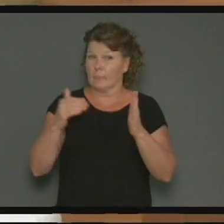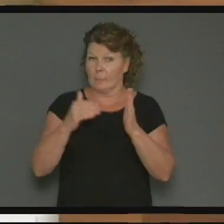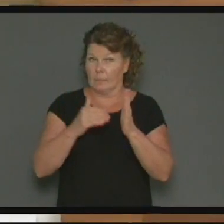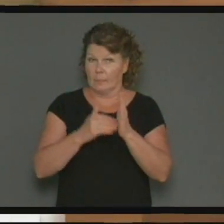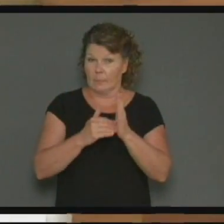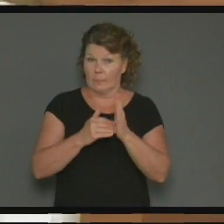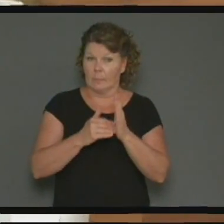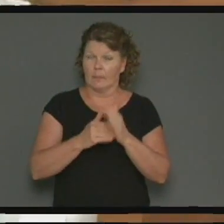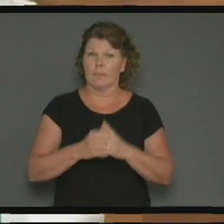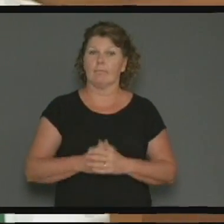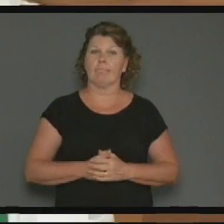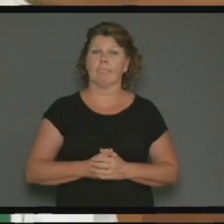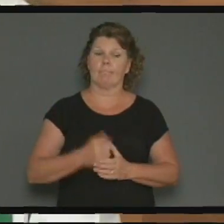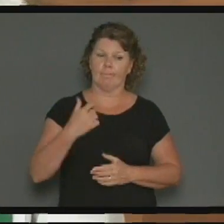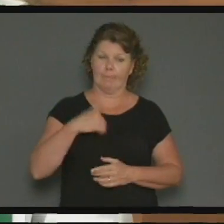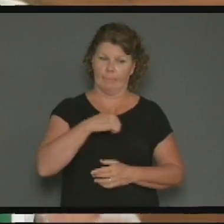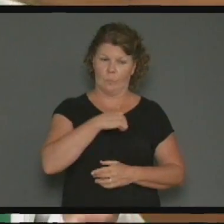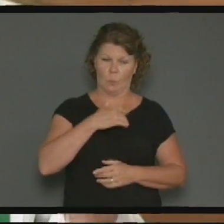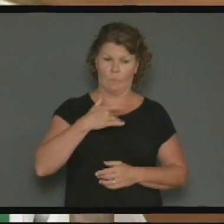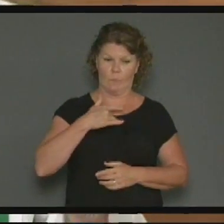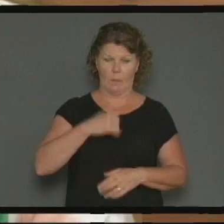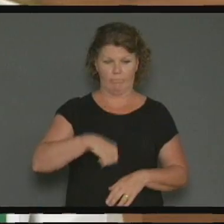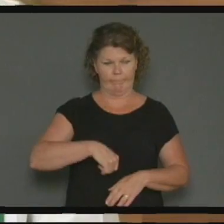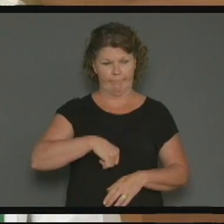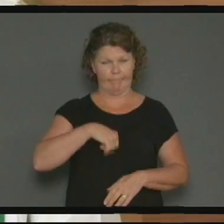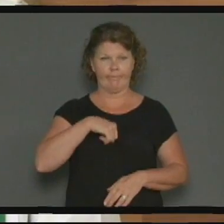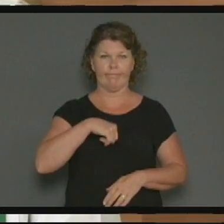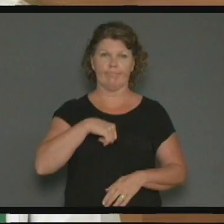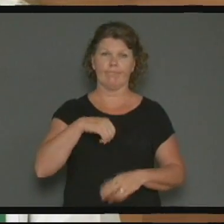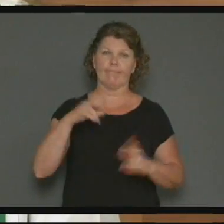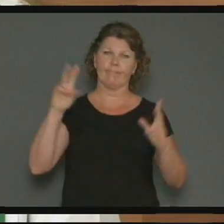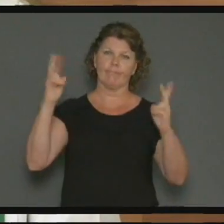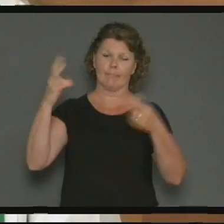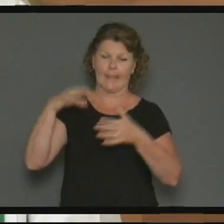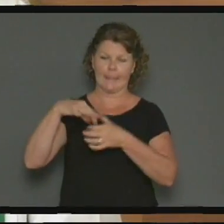we pride ourselves in being spiritual